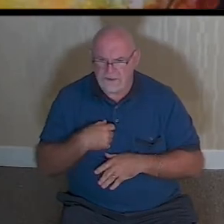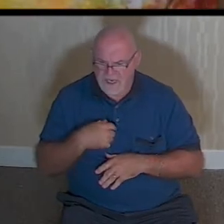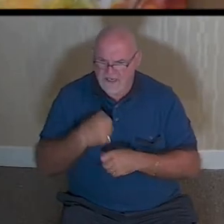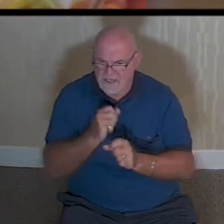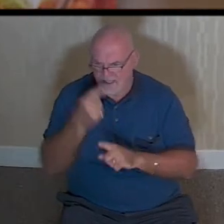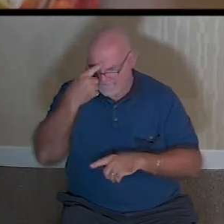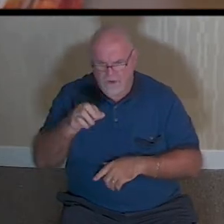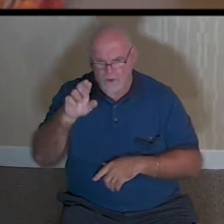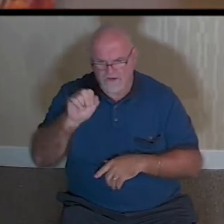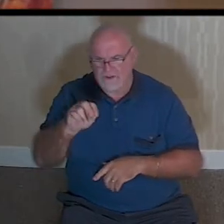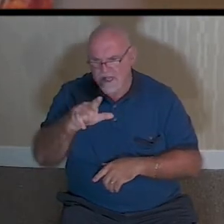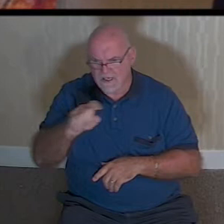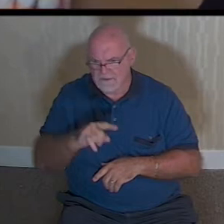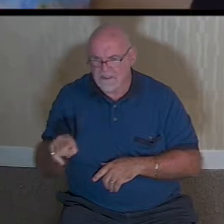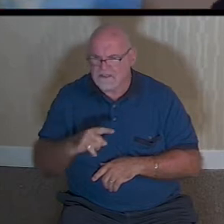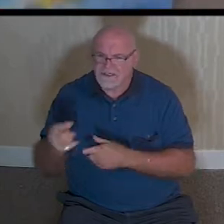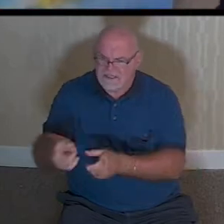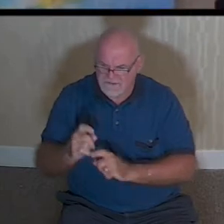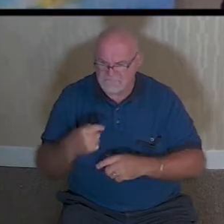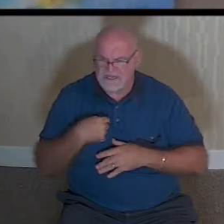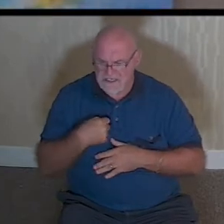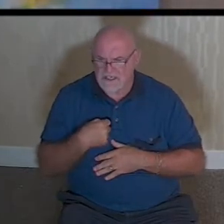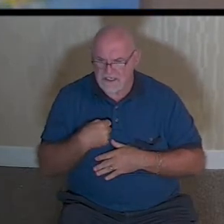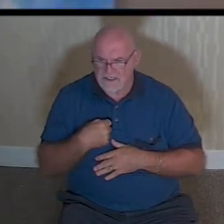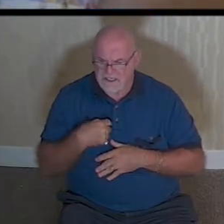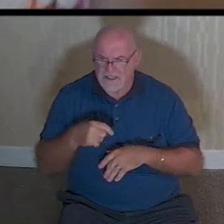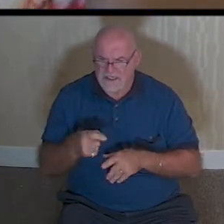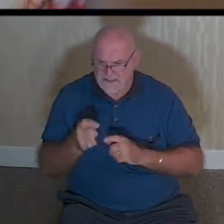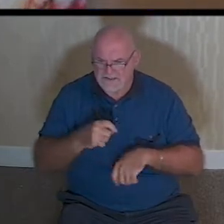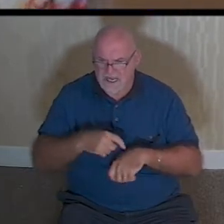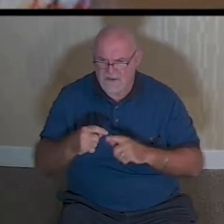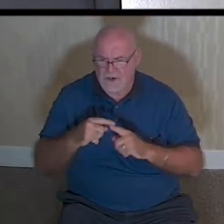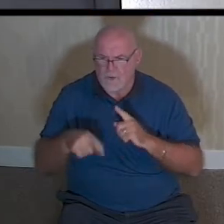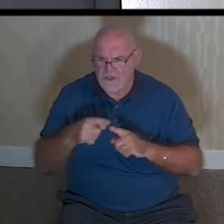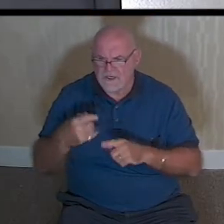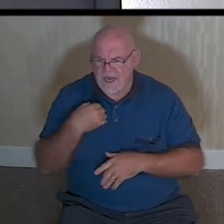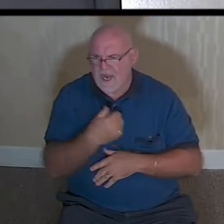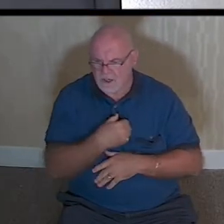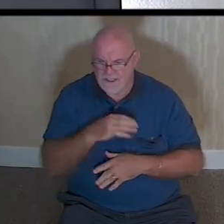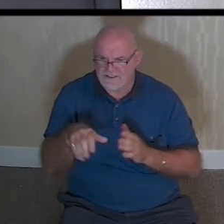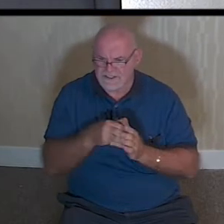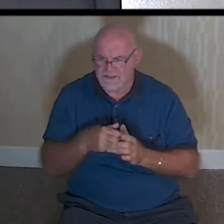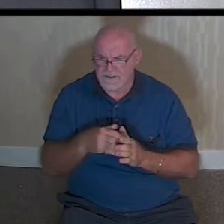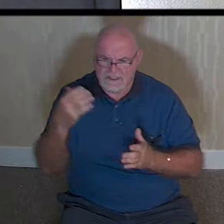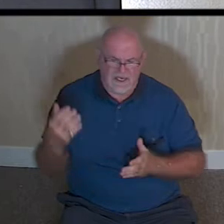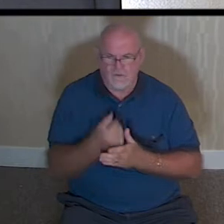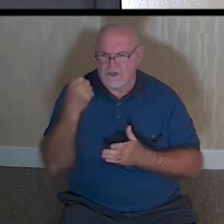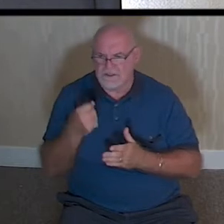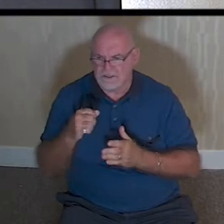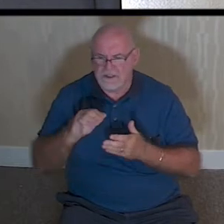she had given this prayer to me at a time when our center had won Community of the Year for our